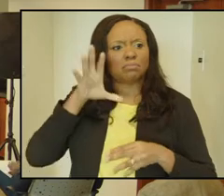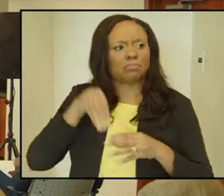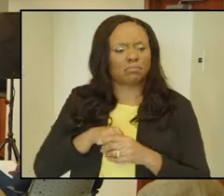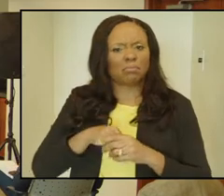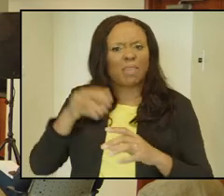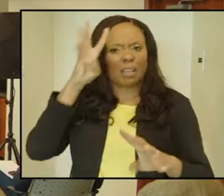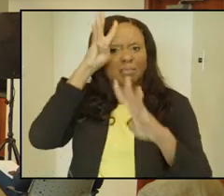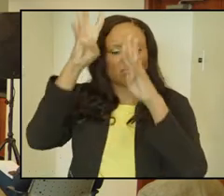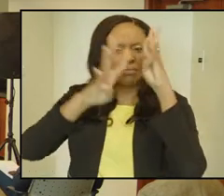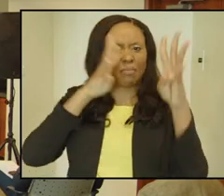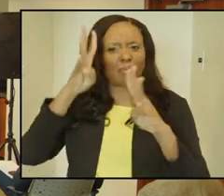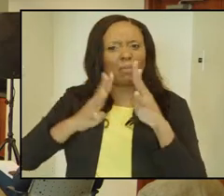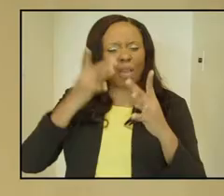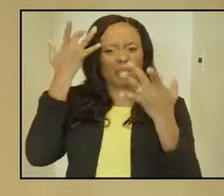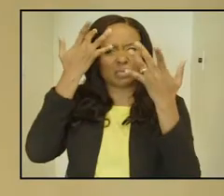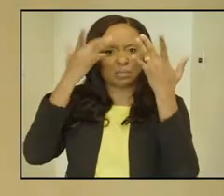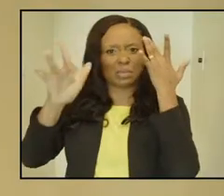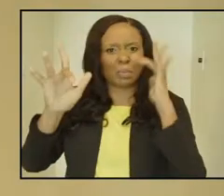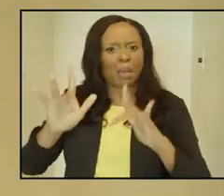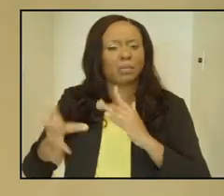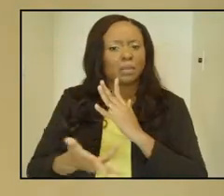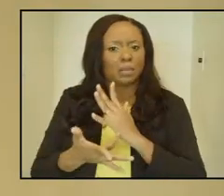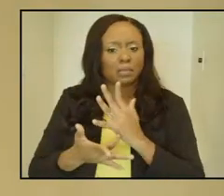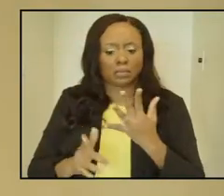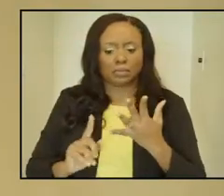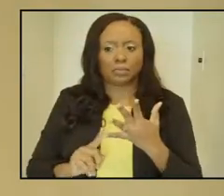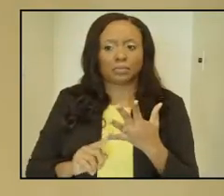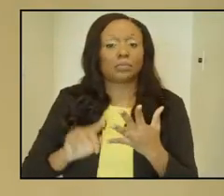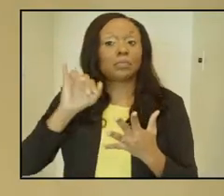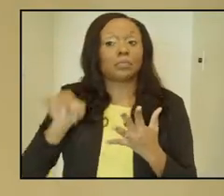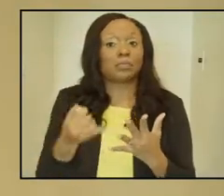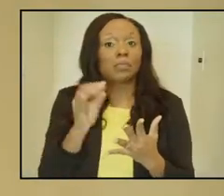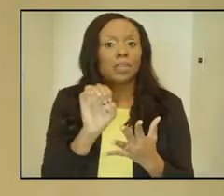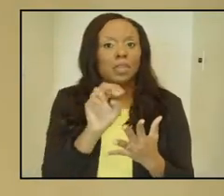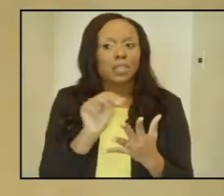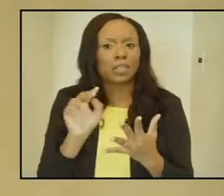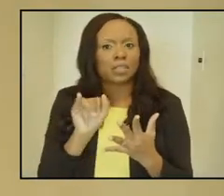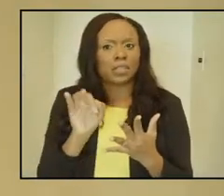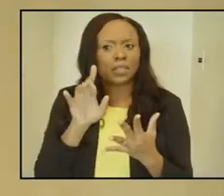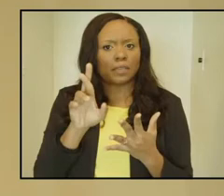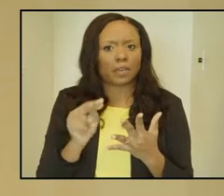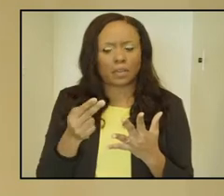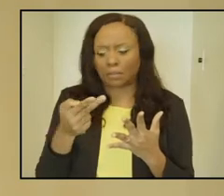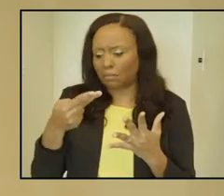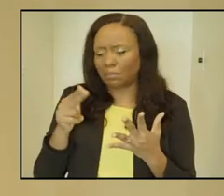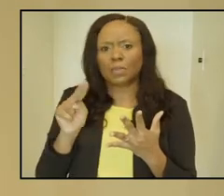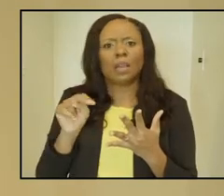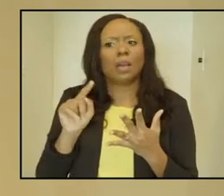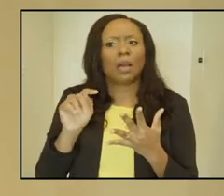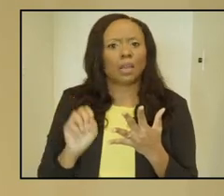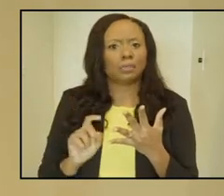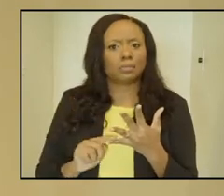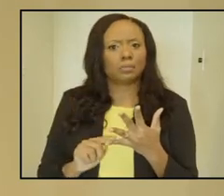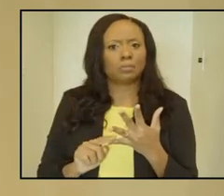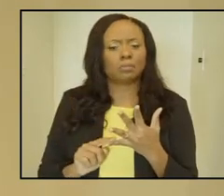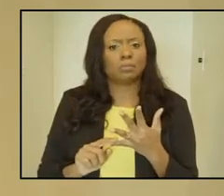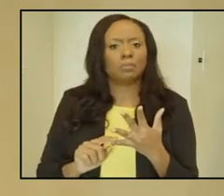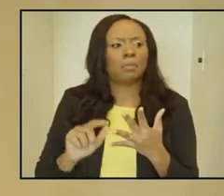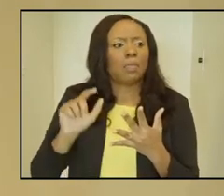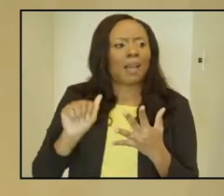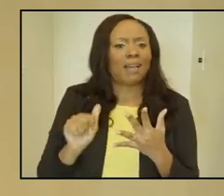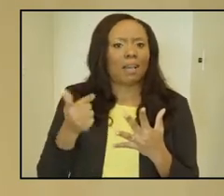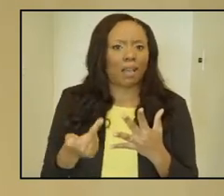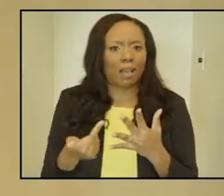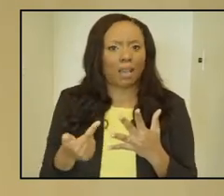and Smart Technology, Mrs. Jennifer Hunt, Acting Permanent Secretary, Ministry